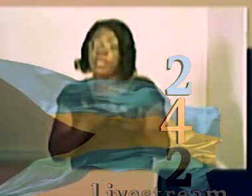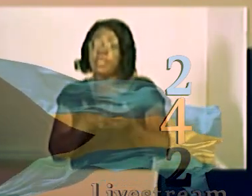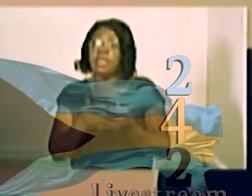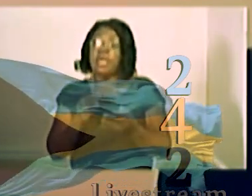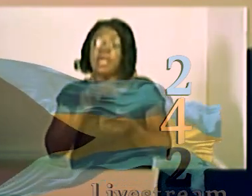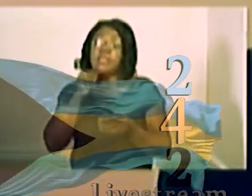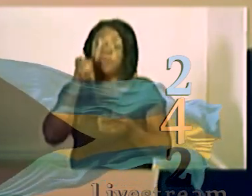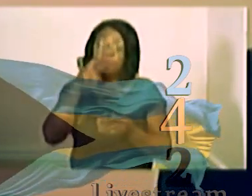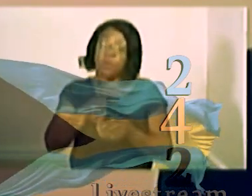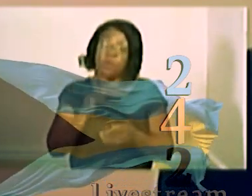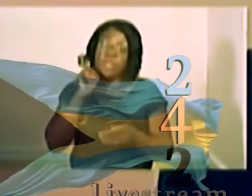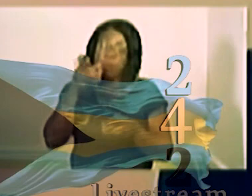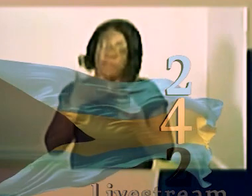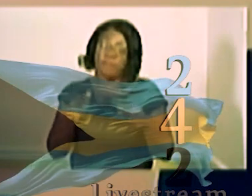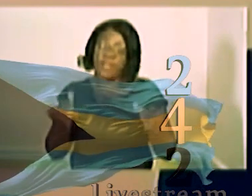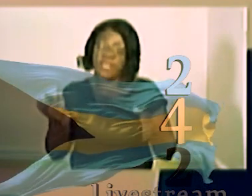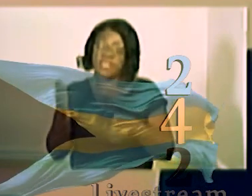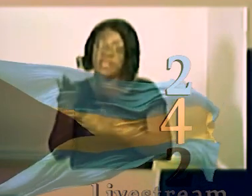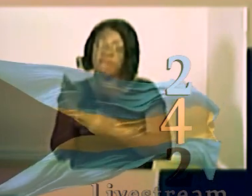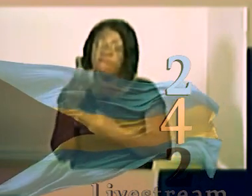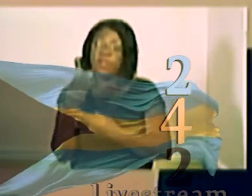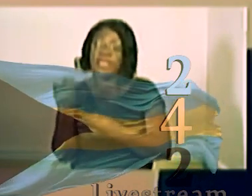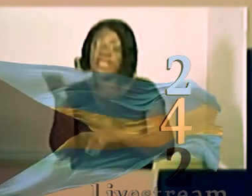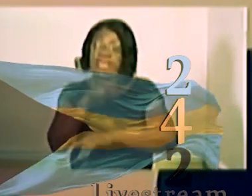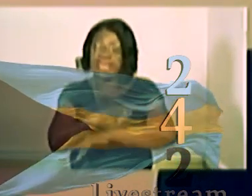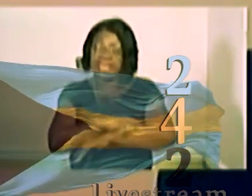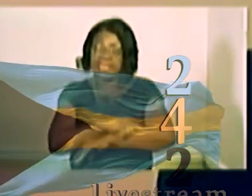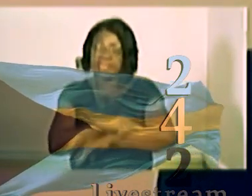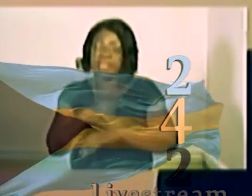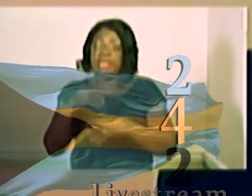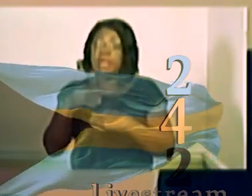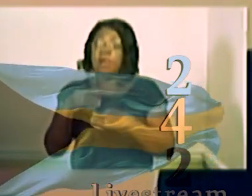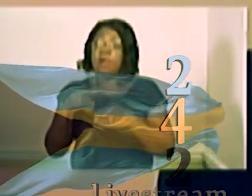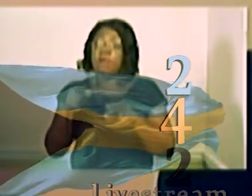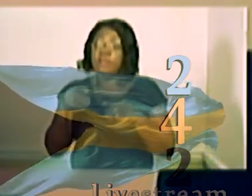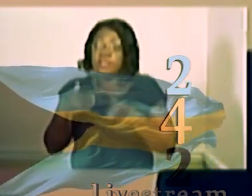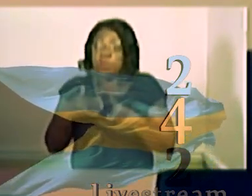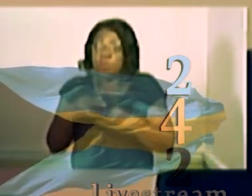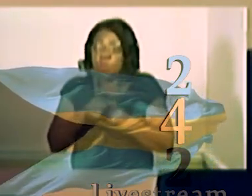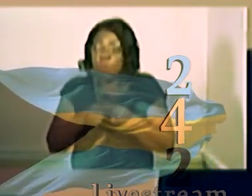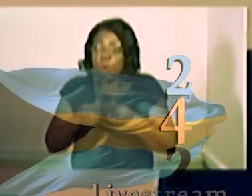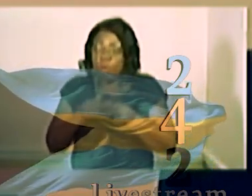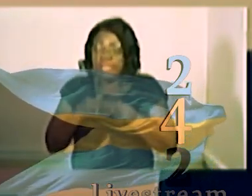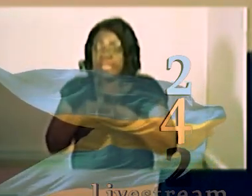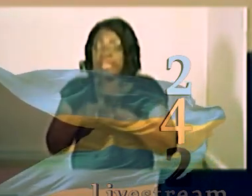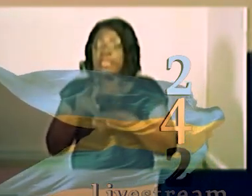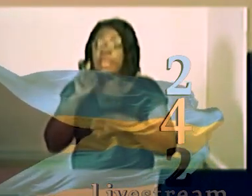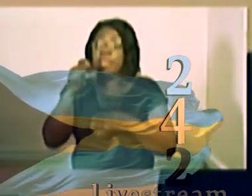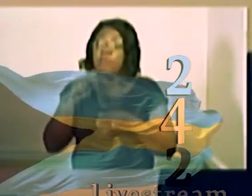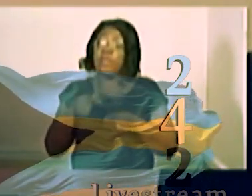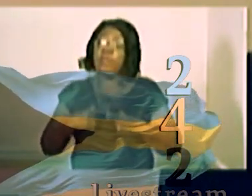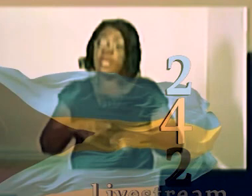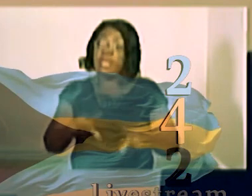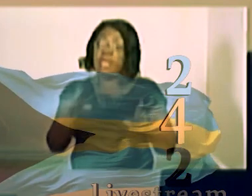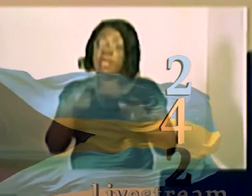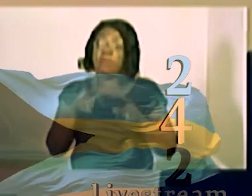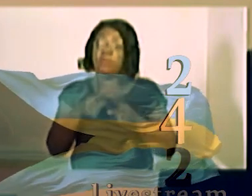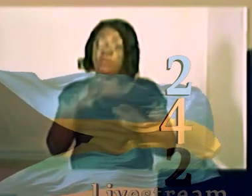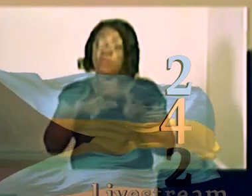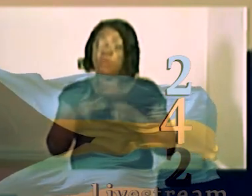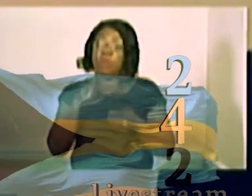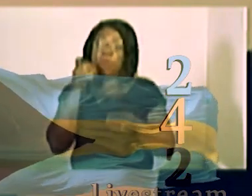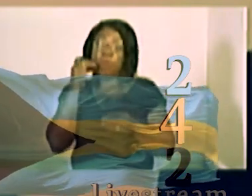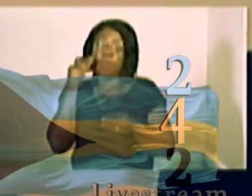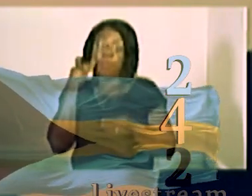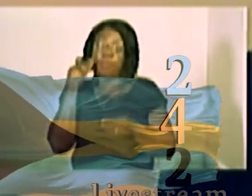As of tomorrow, they would have completed their 14 days of quarantine, and our numbers would only be representative of persons who would have been under